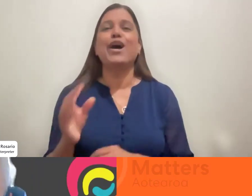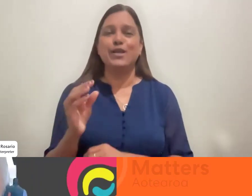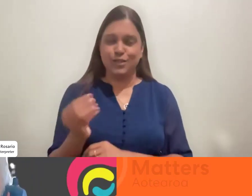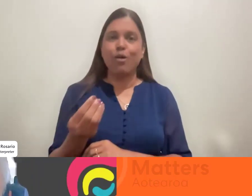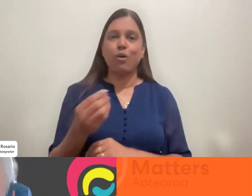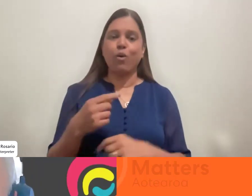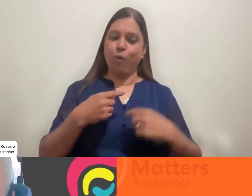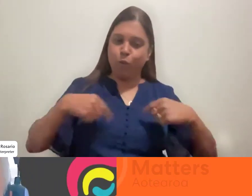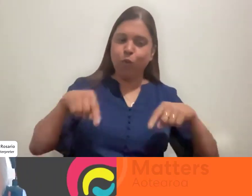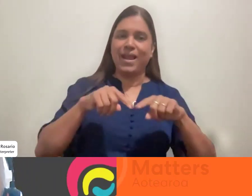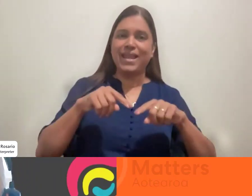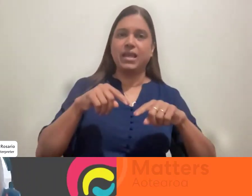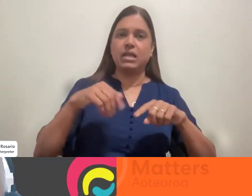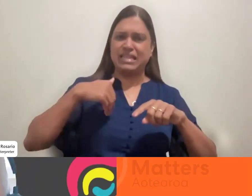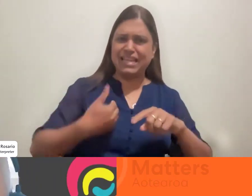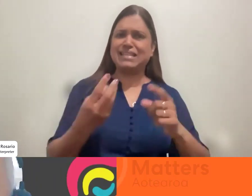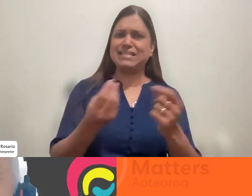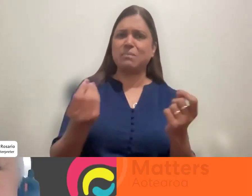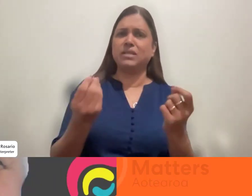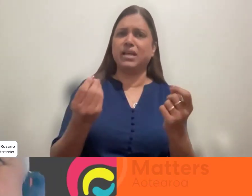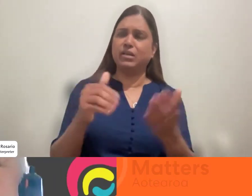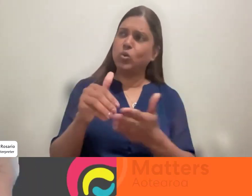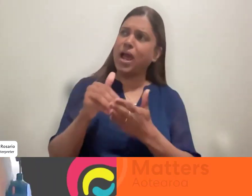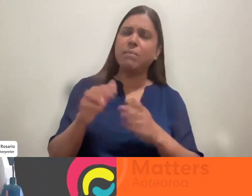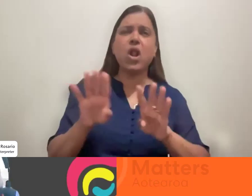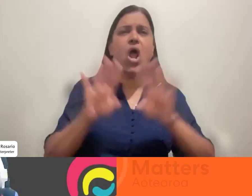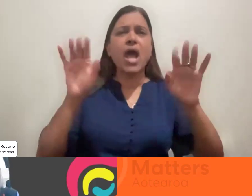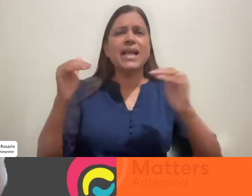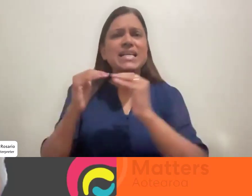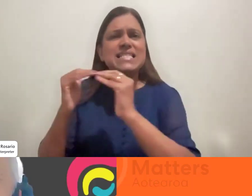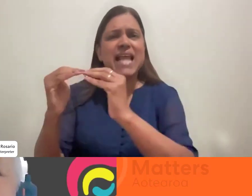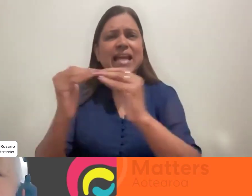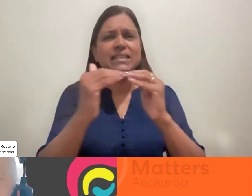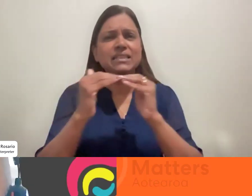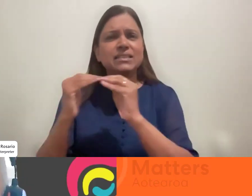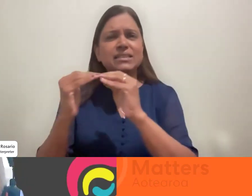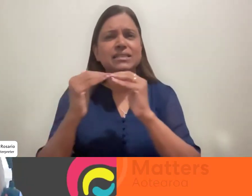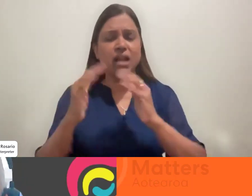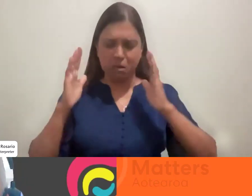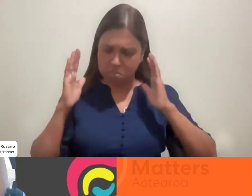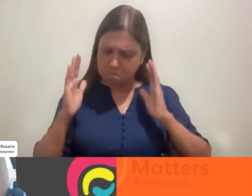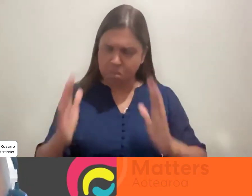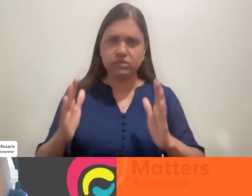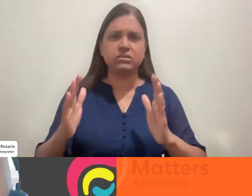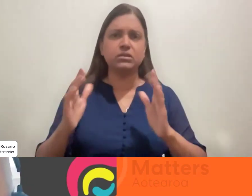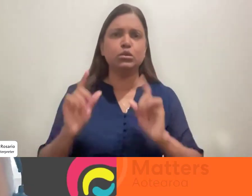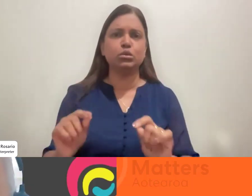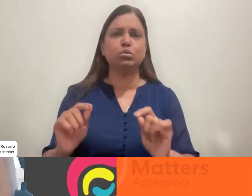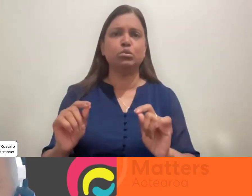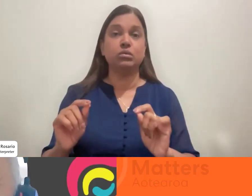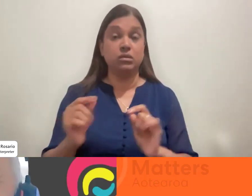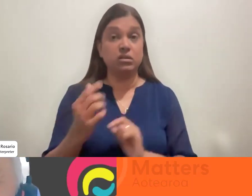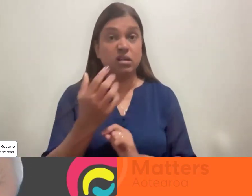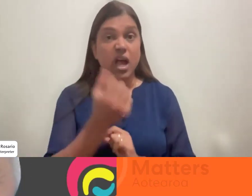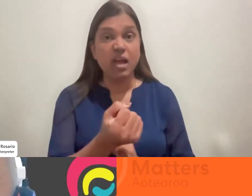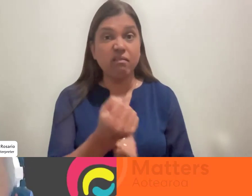we need something to help us. We like, something like a standard. Wouldn't it be good if we had a standard? Well, there is a standard. In fact, there are lots